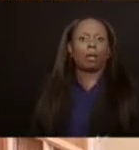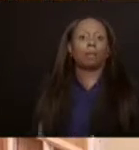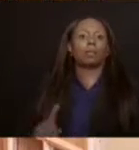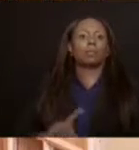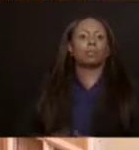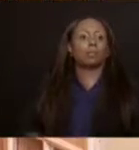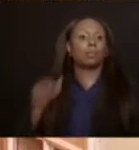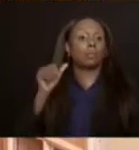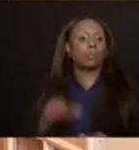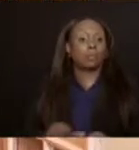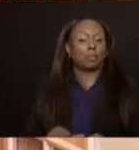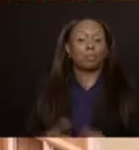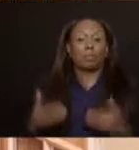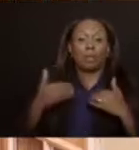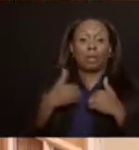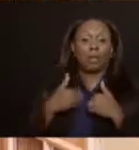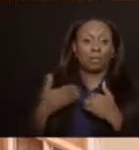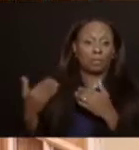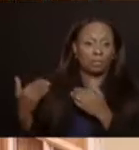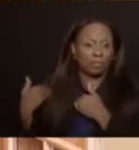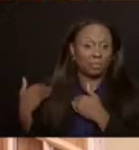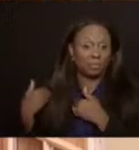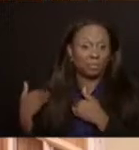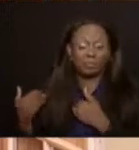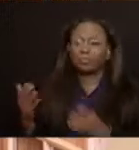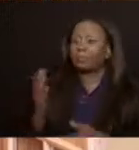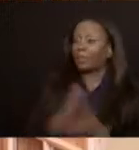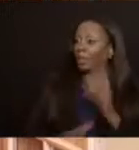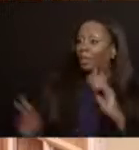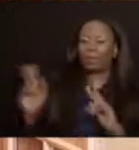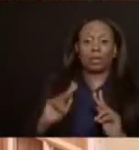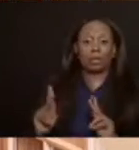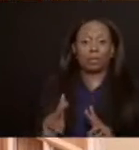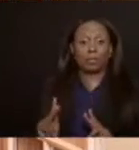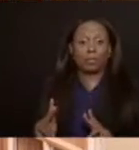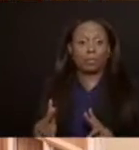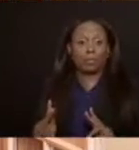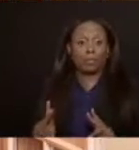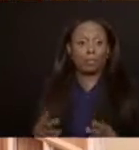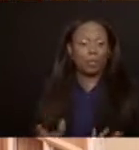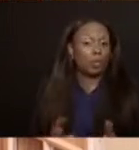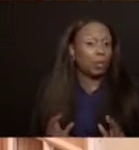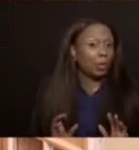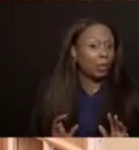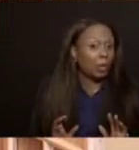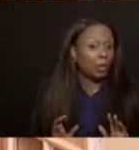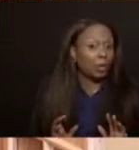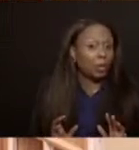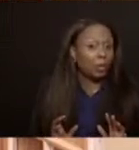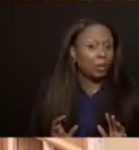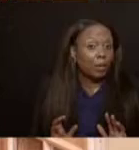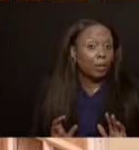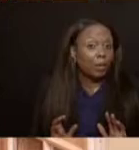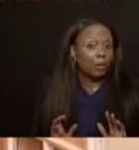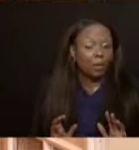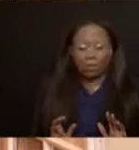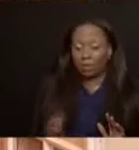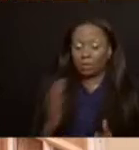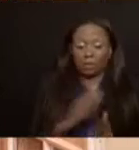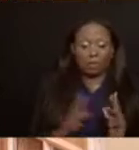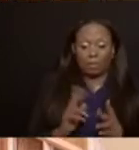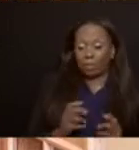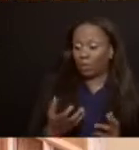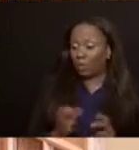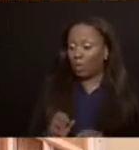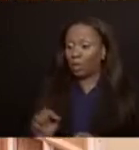have a duty also to those people who do not want that thing which is in your body, which may be a virus, coming out to contaminate or infect